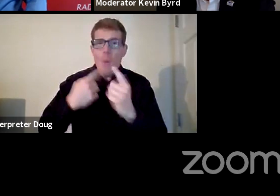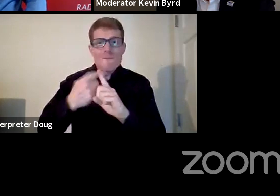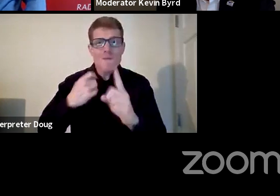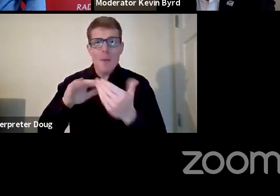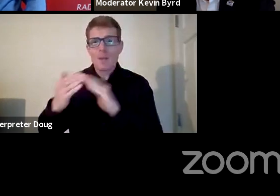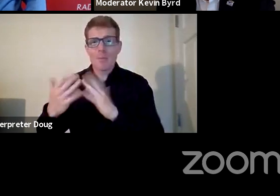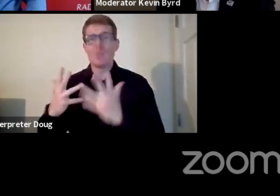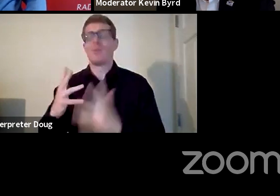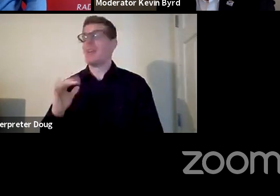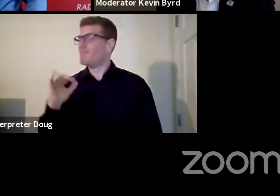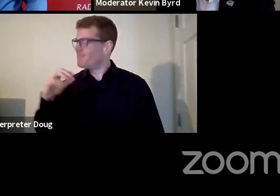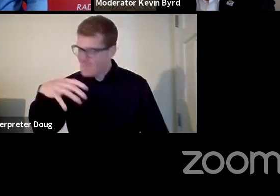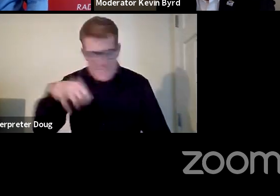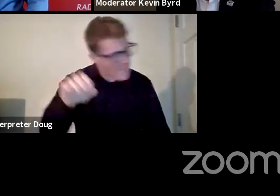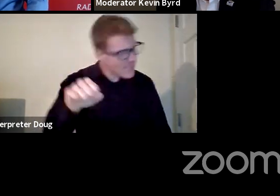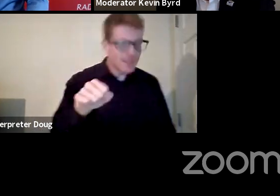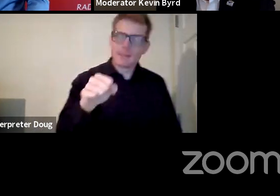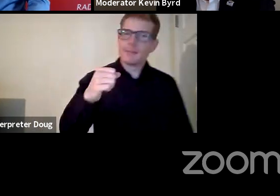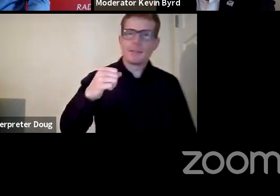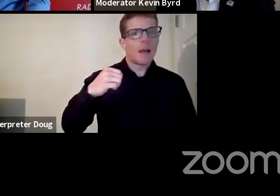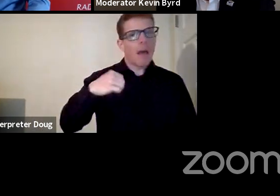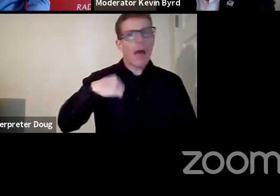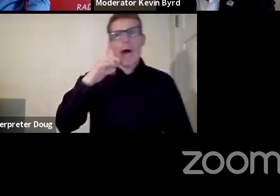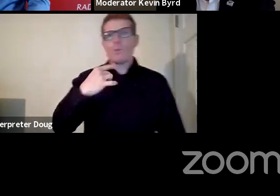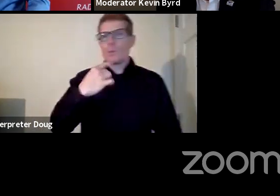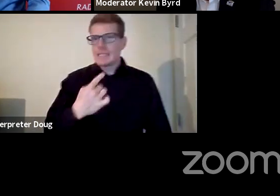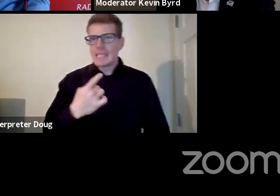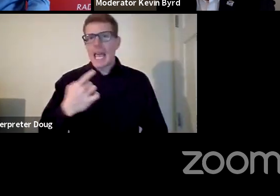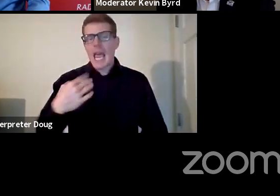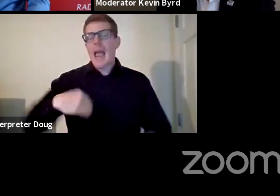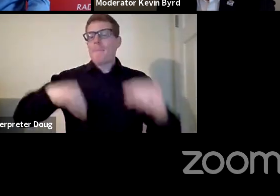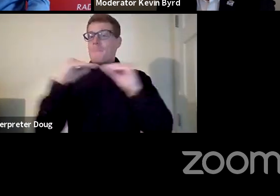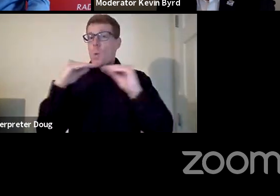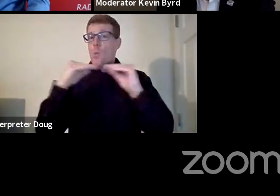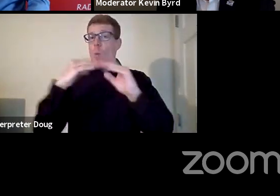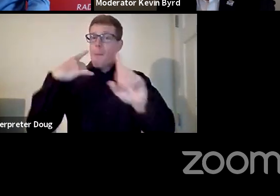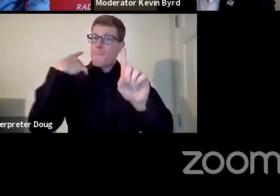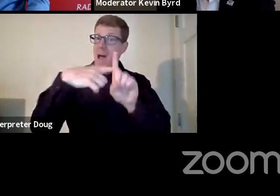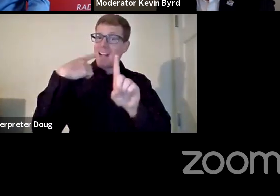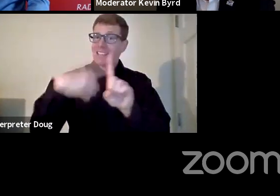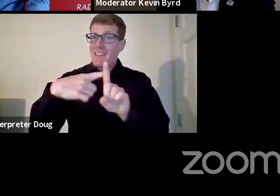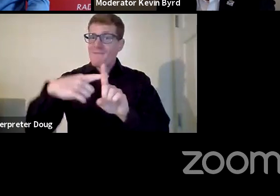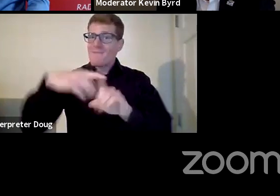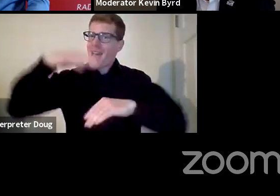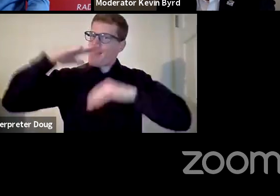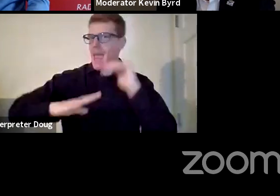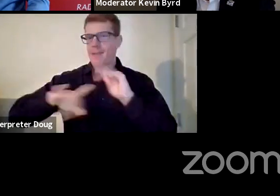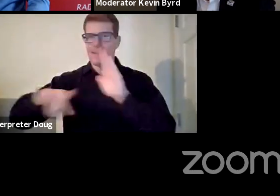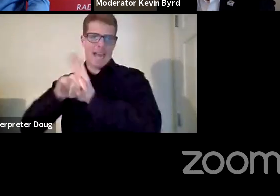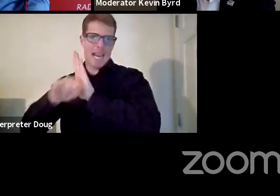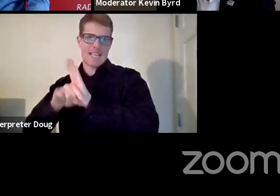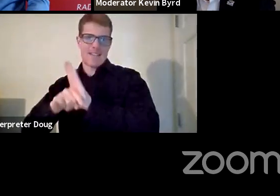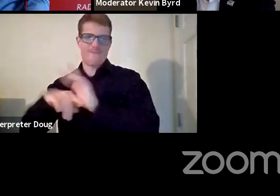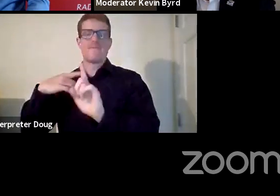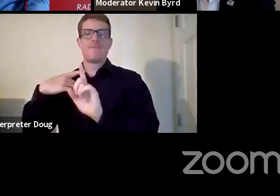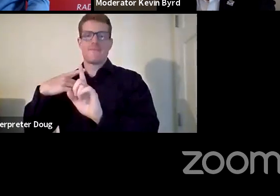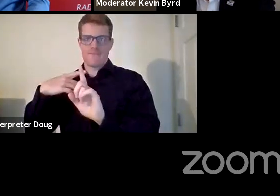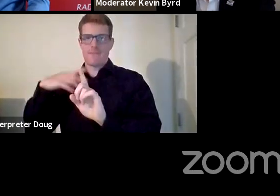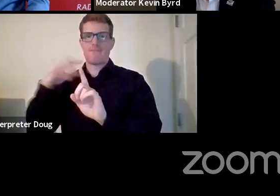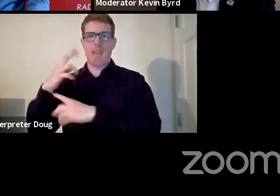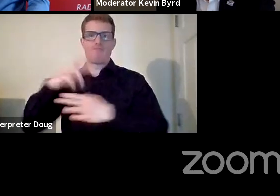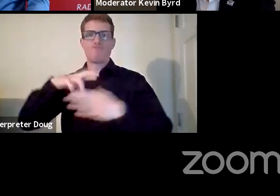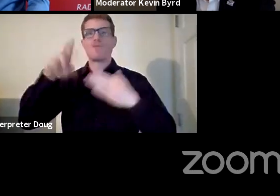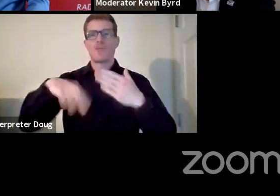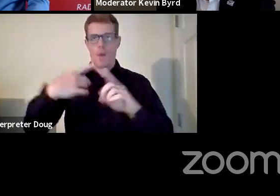There've been, I would say, more positive than negative that has come out of this, and I just appreciate